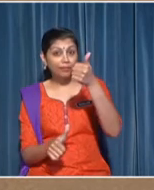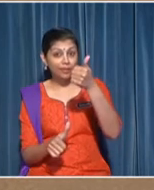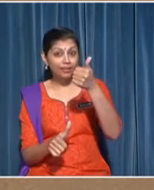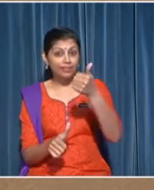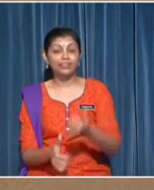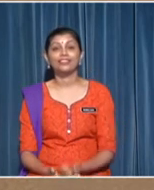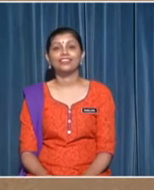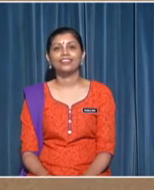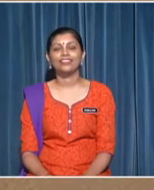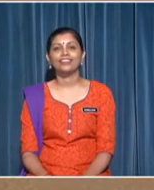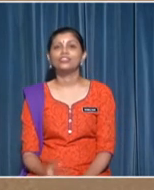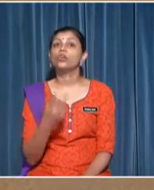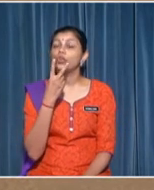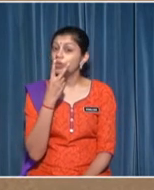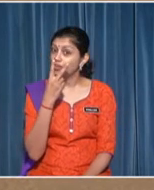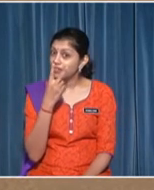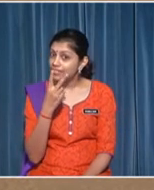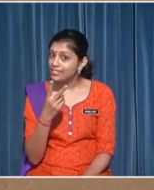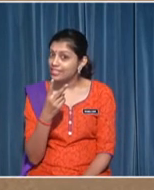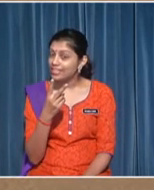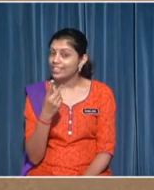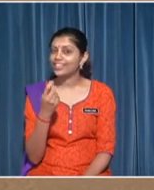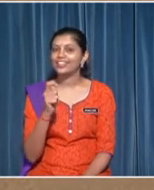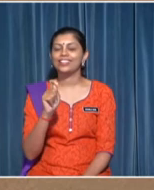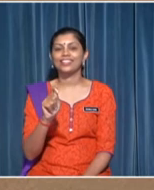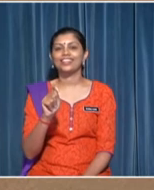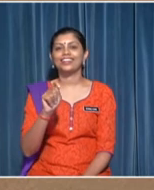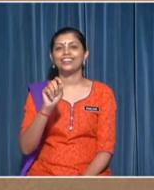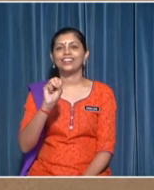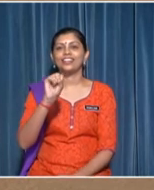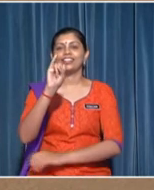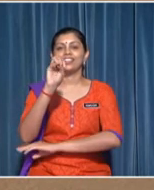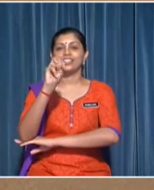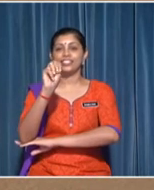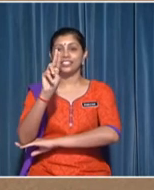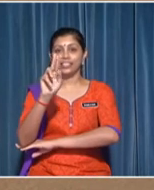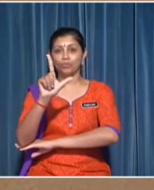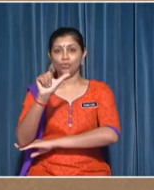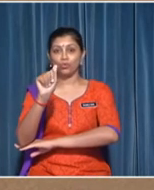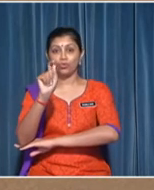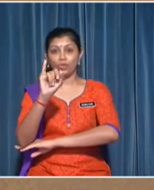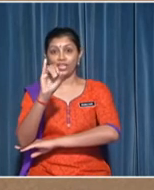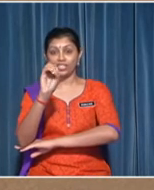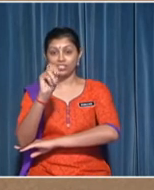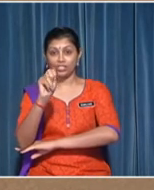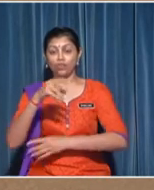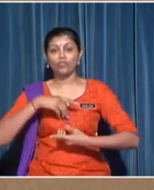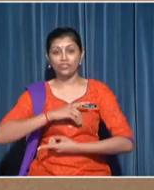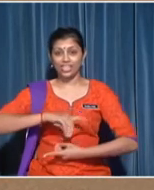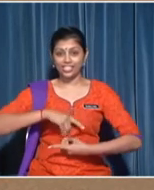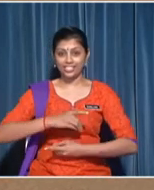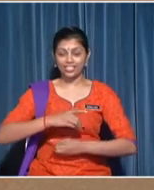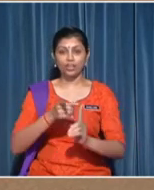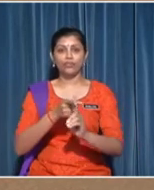You have witnessed the simulation of digestion from the moment we eat our food right until